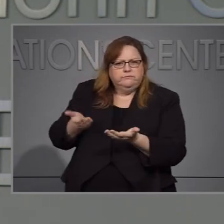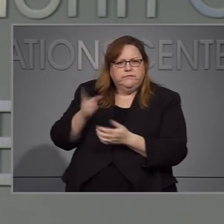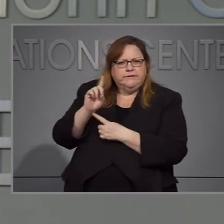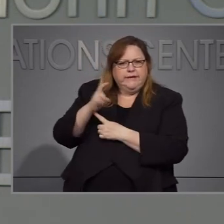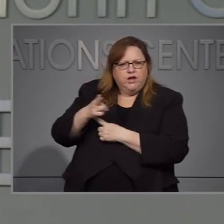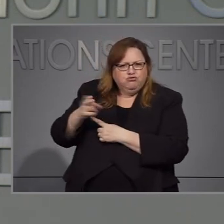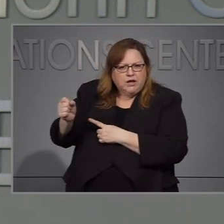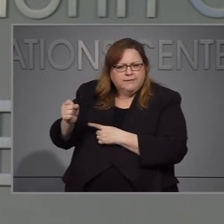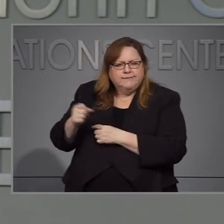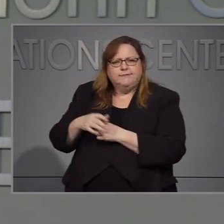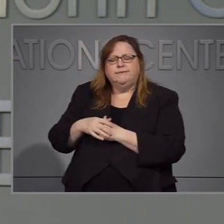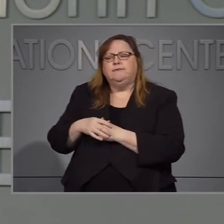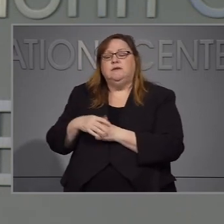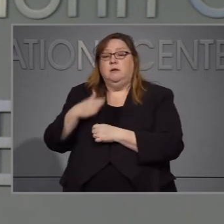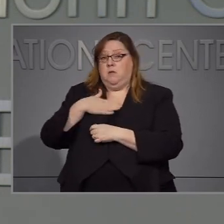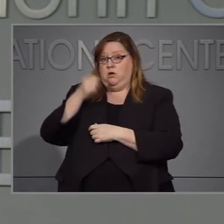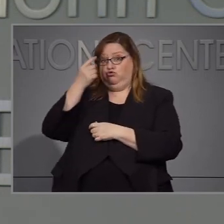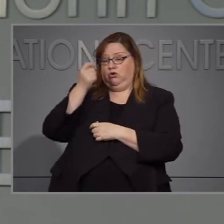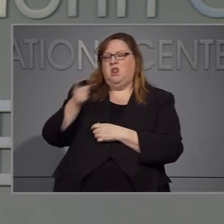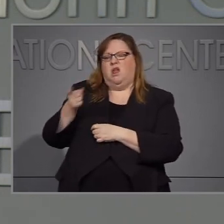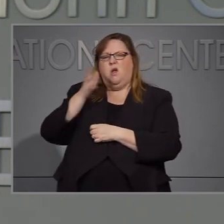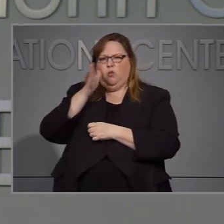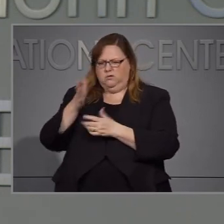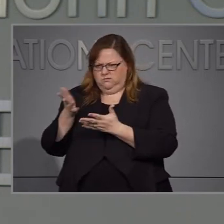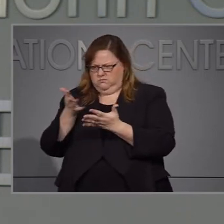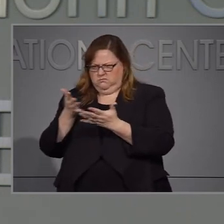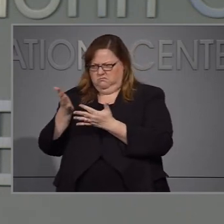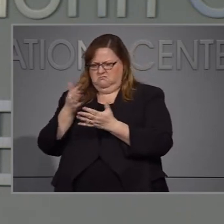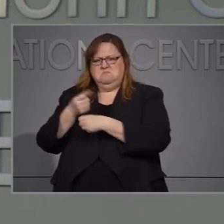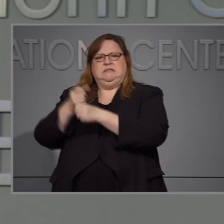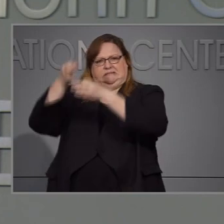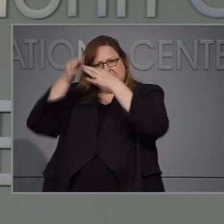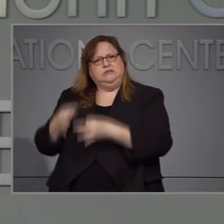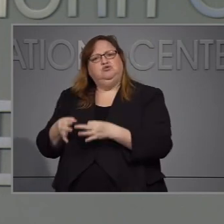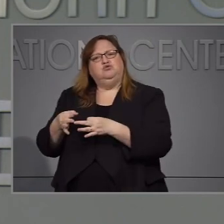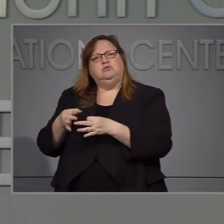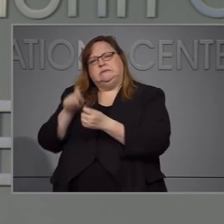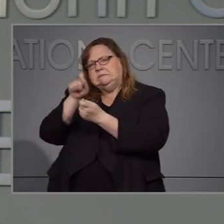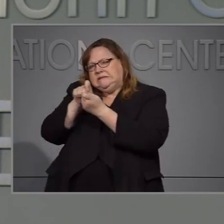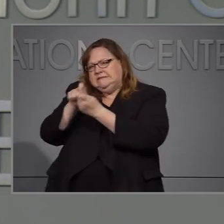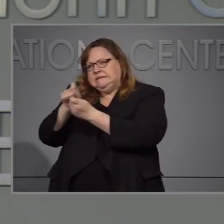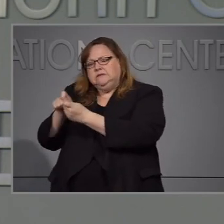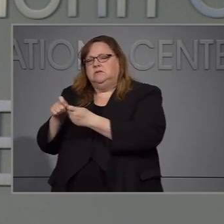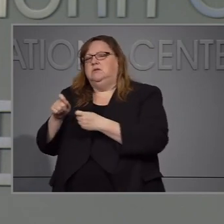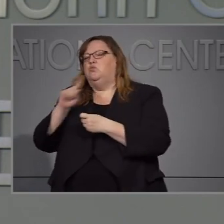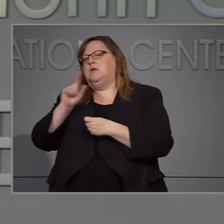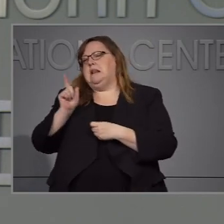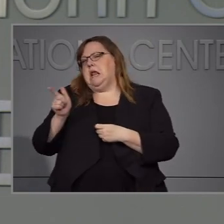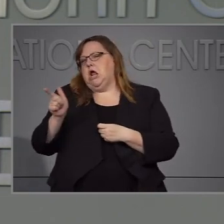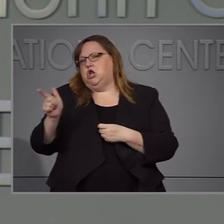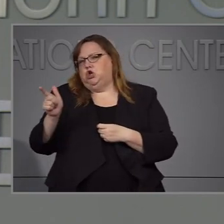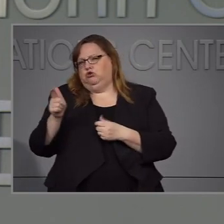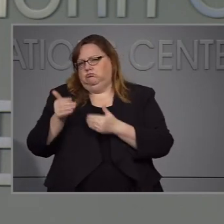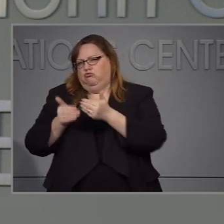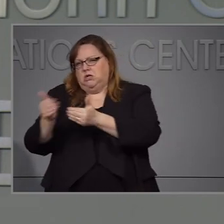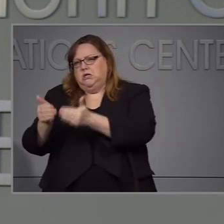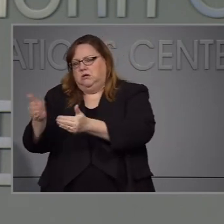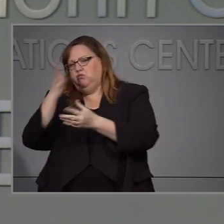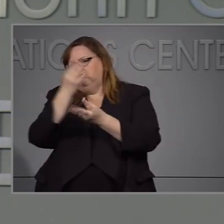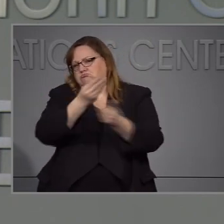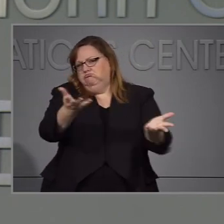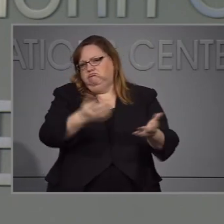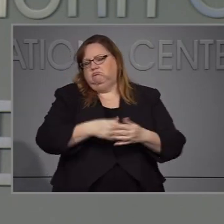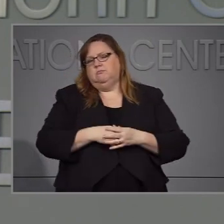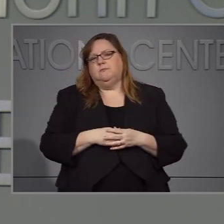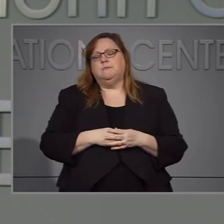and it's my understanding that they will be making specific decisions a little bit later on in the process. As